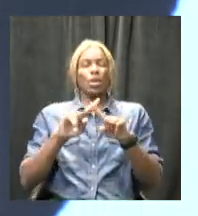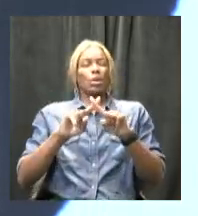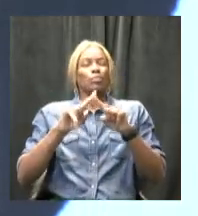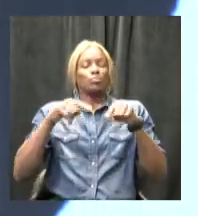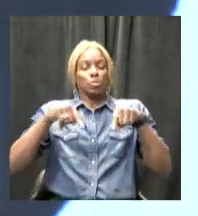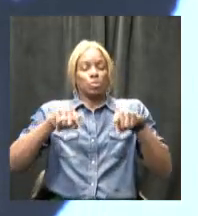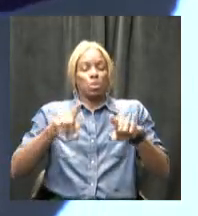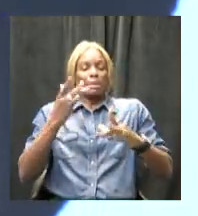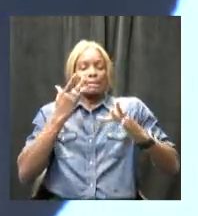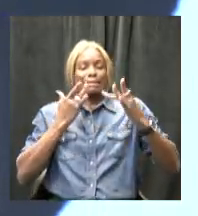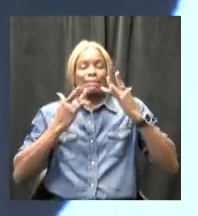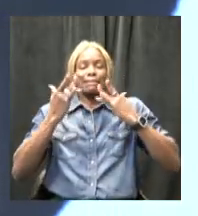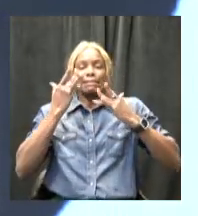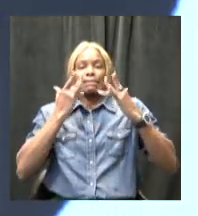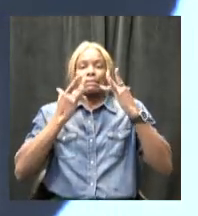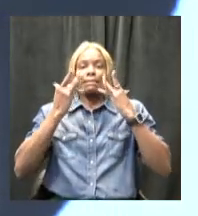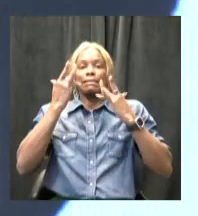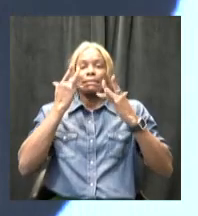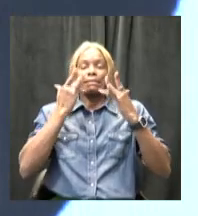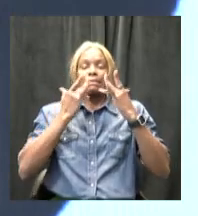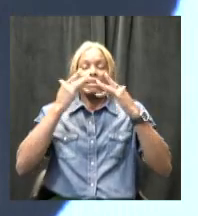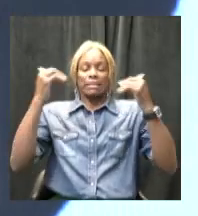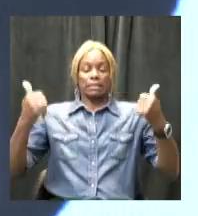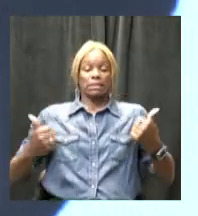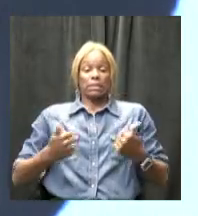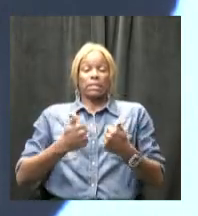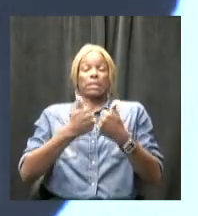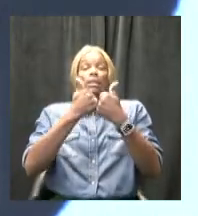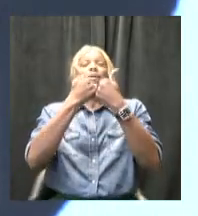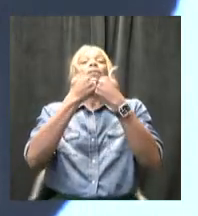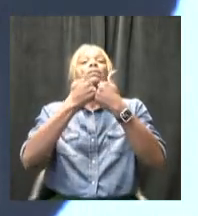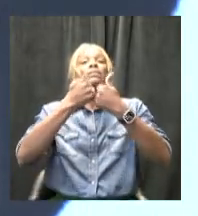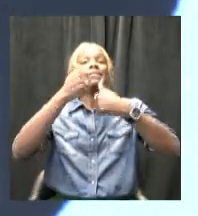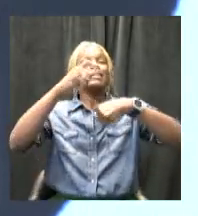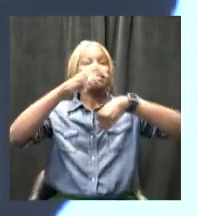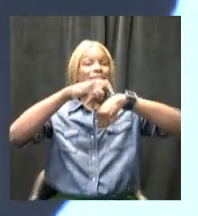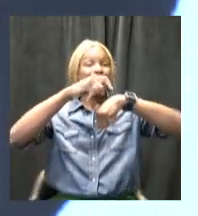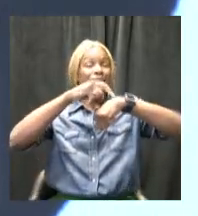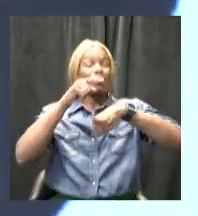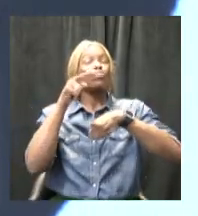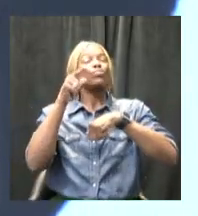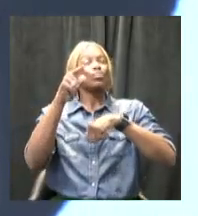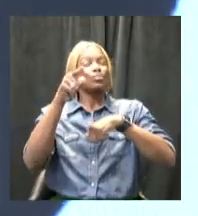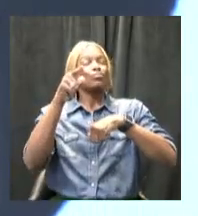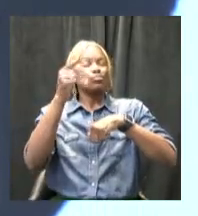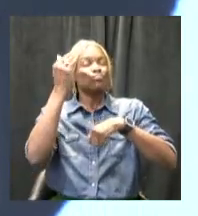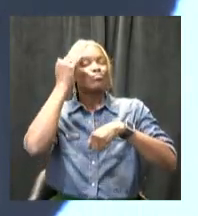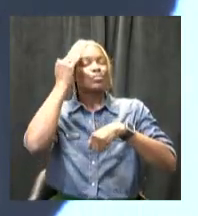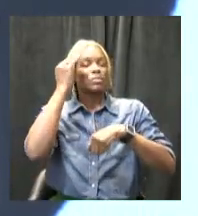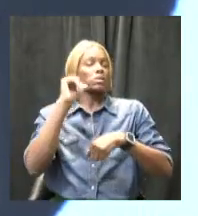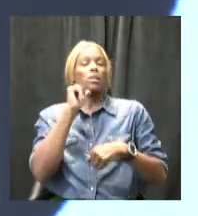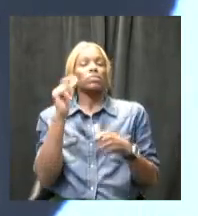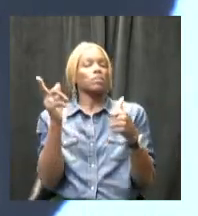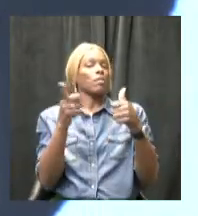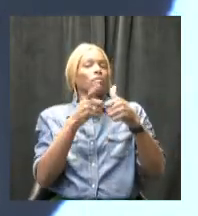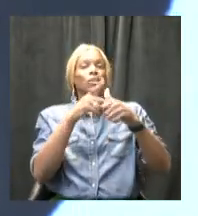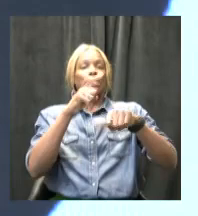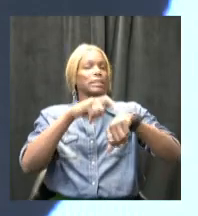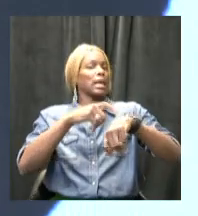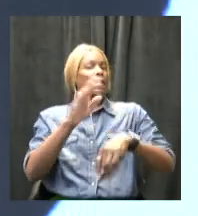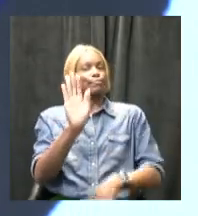and difficult seasons and challenging seasons. This is not your first